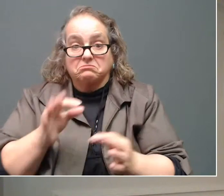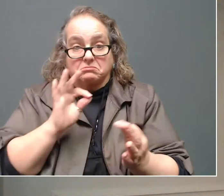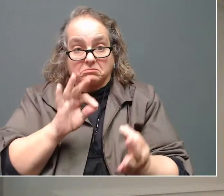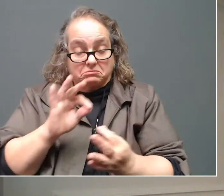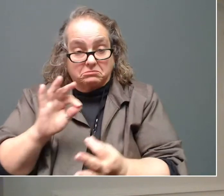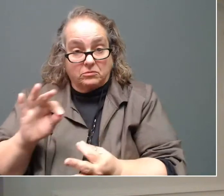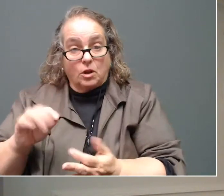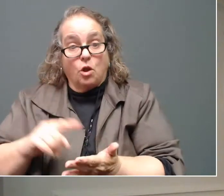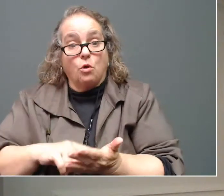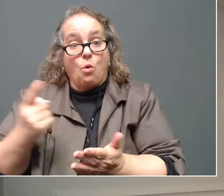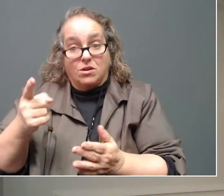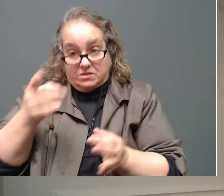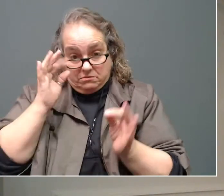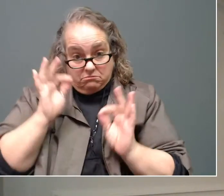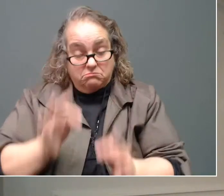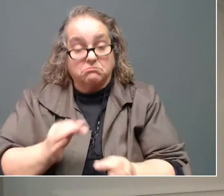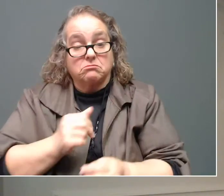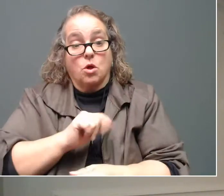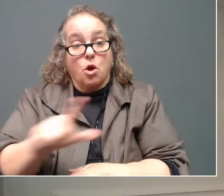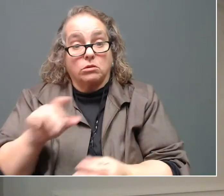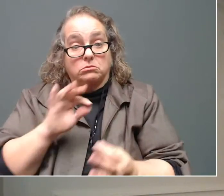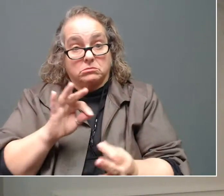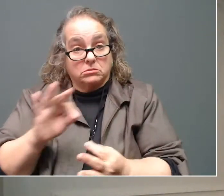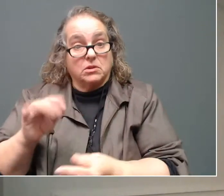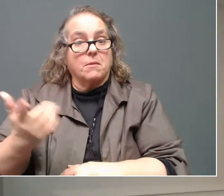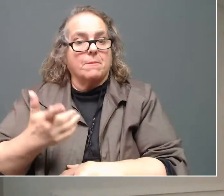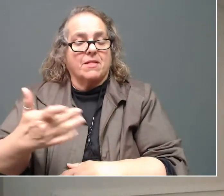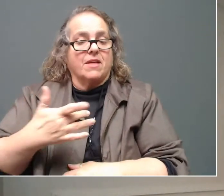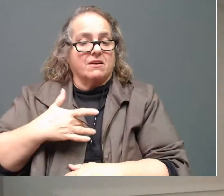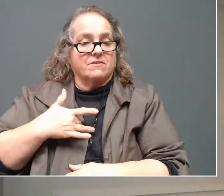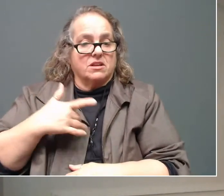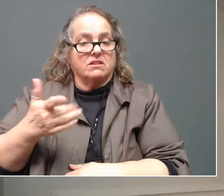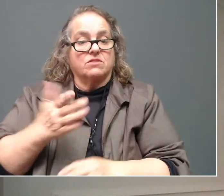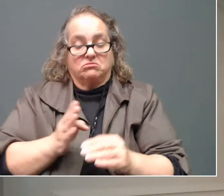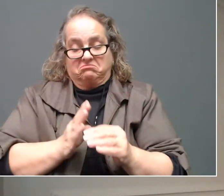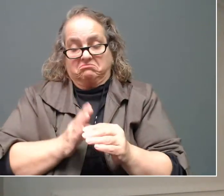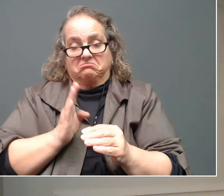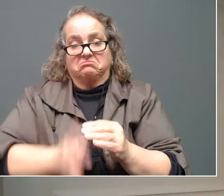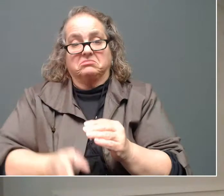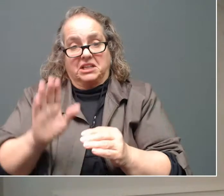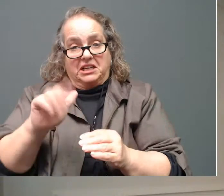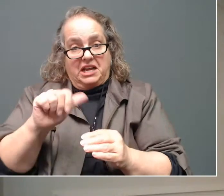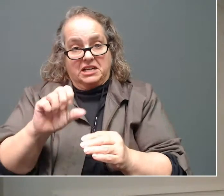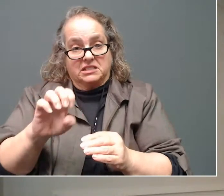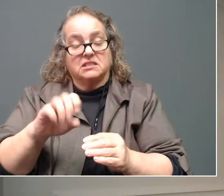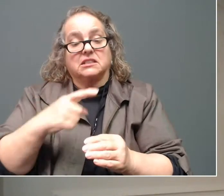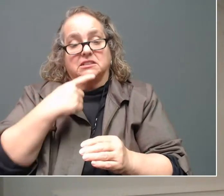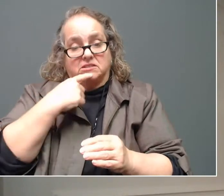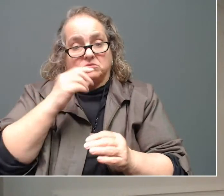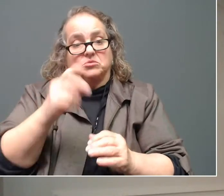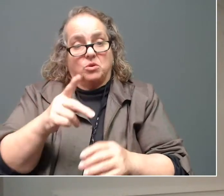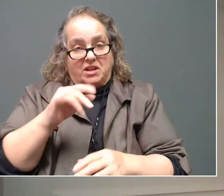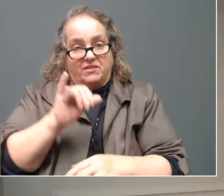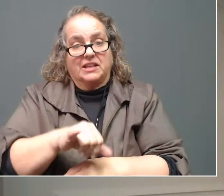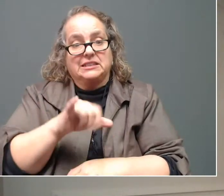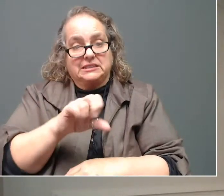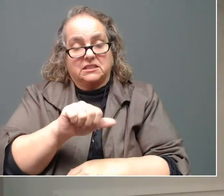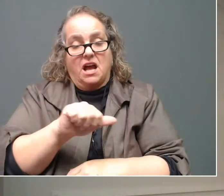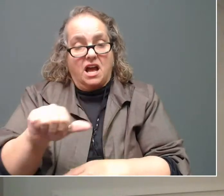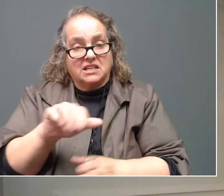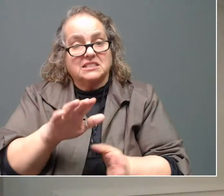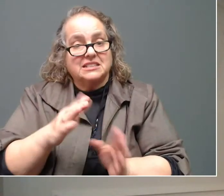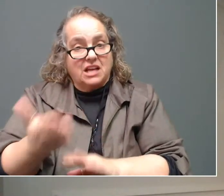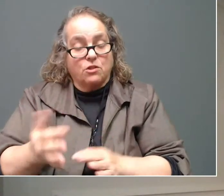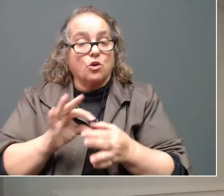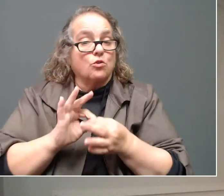made that determination, they may feel that they have concluded the case and say that this is a death and it's related to